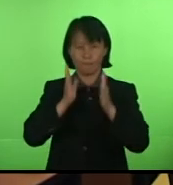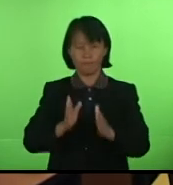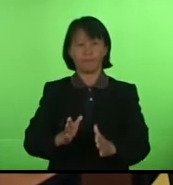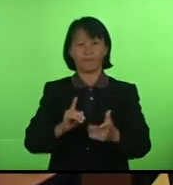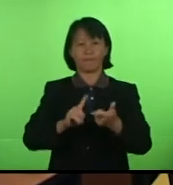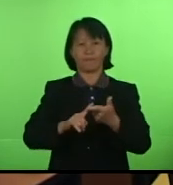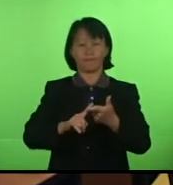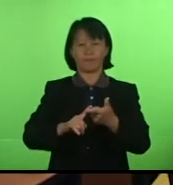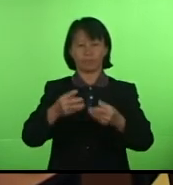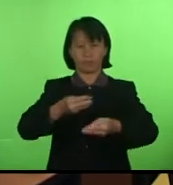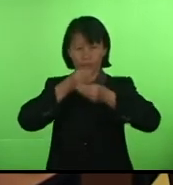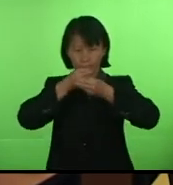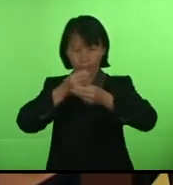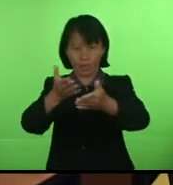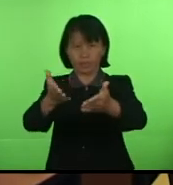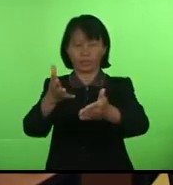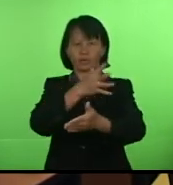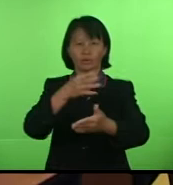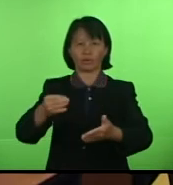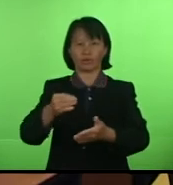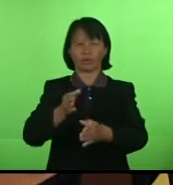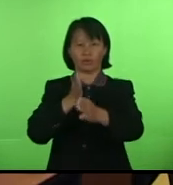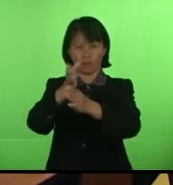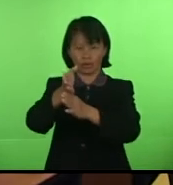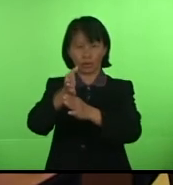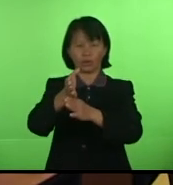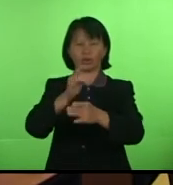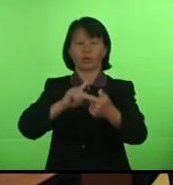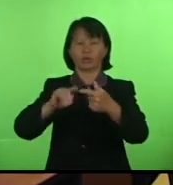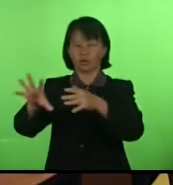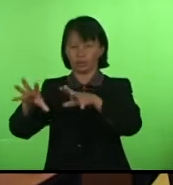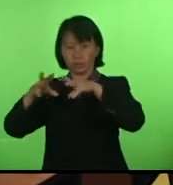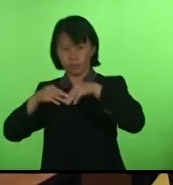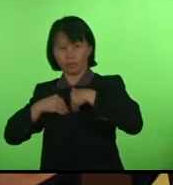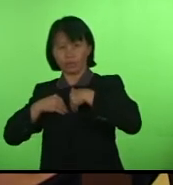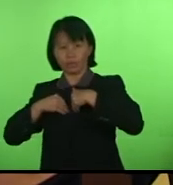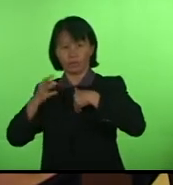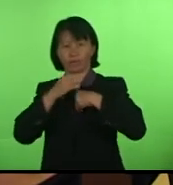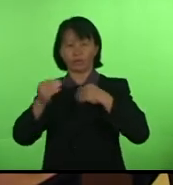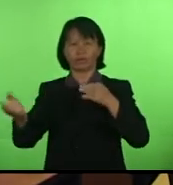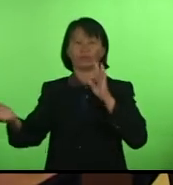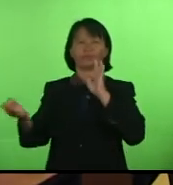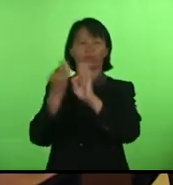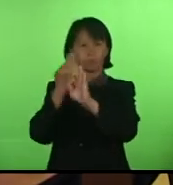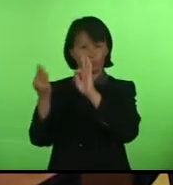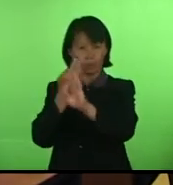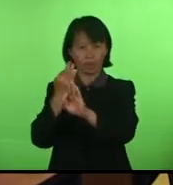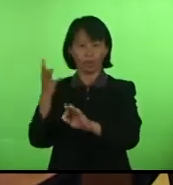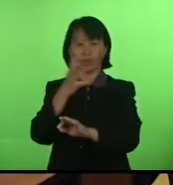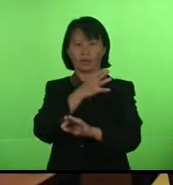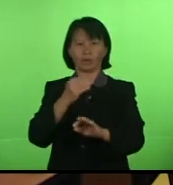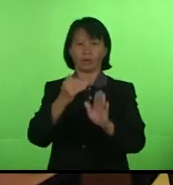the message, the channel, the receiver, the feedback, and also the